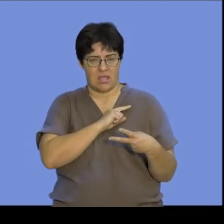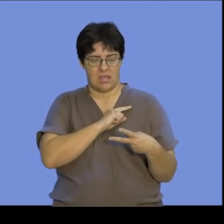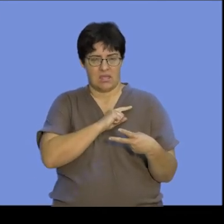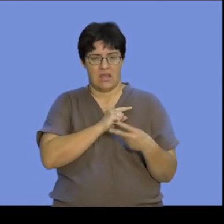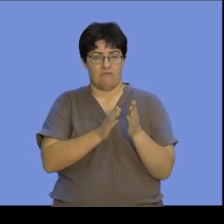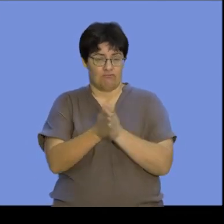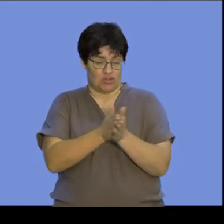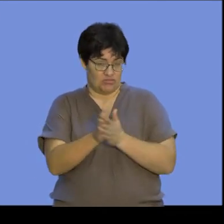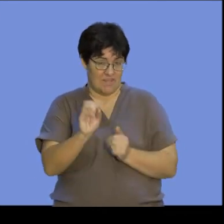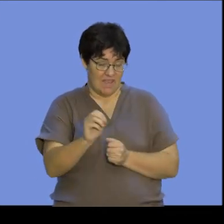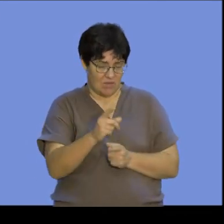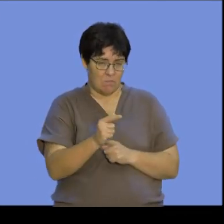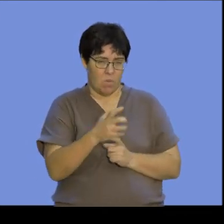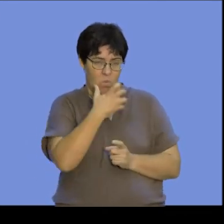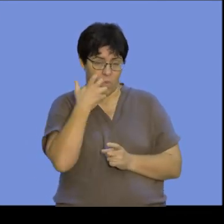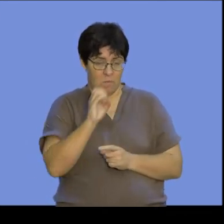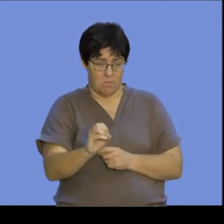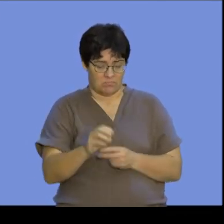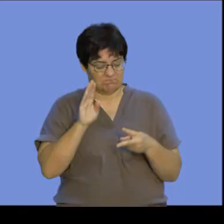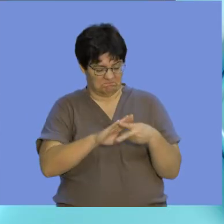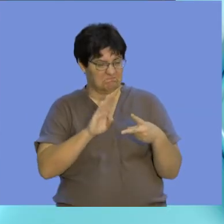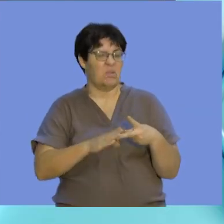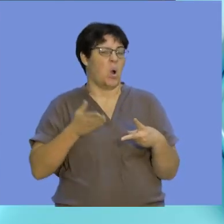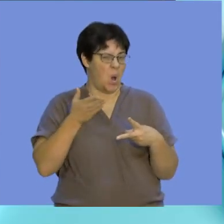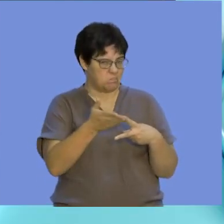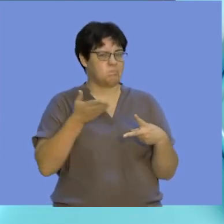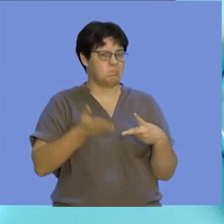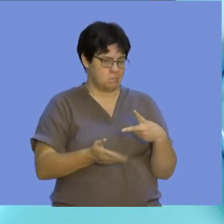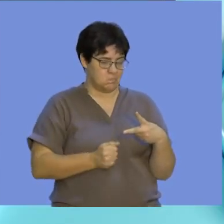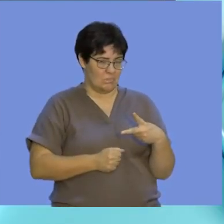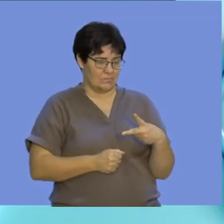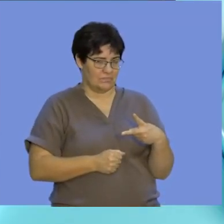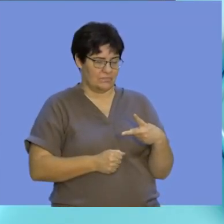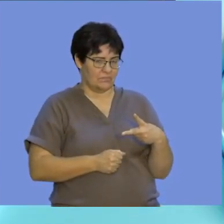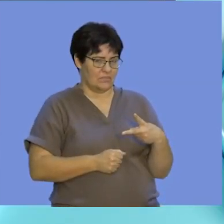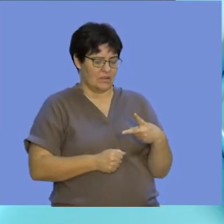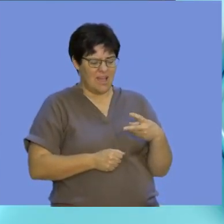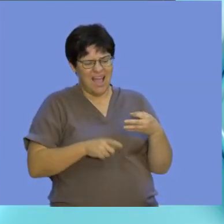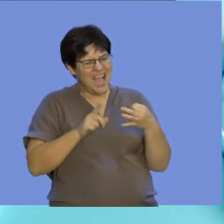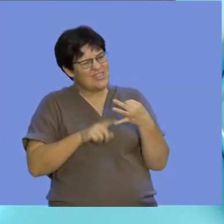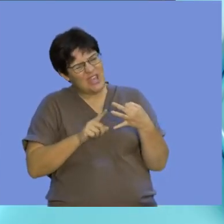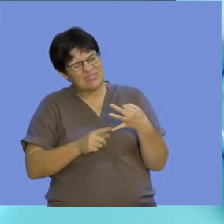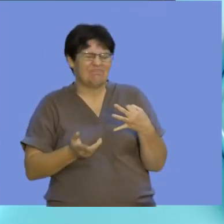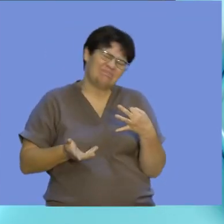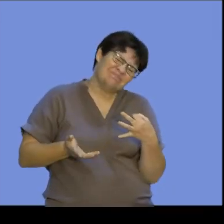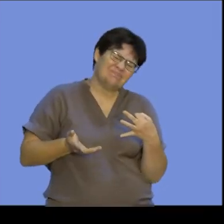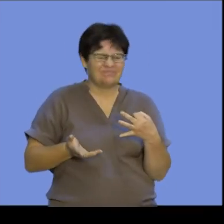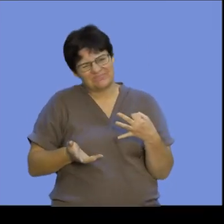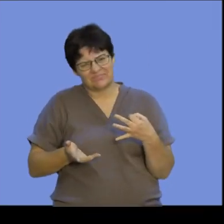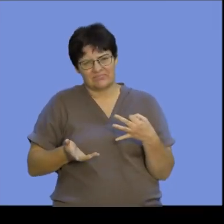friction. Definitely those two. Plus, now the third one is a little bit